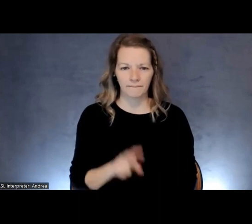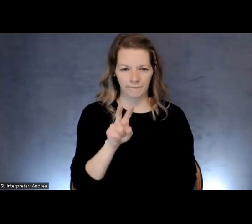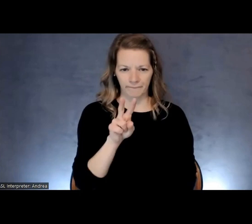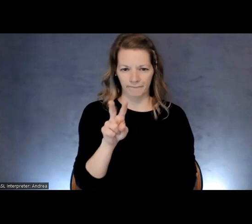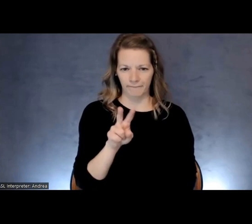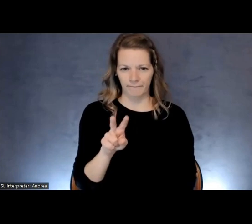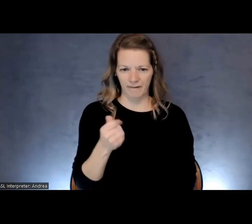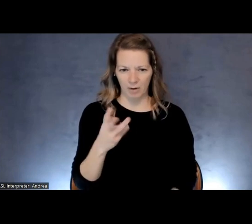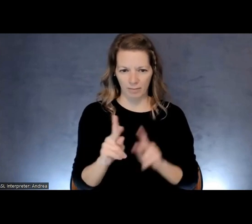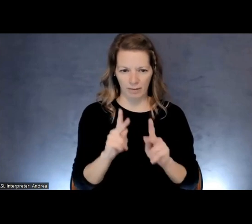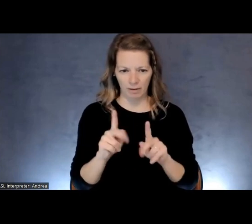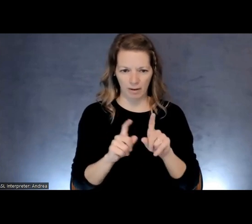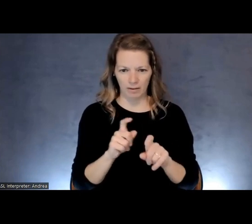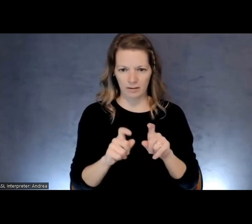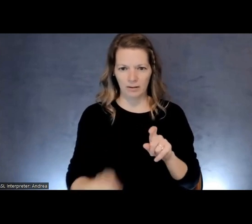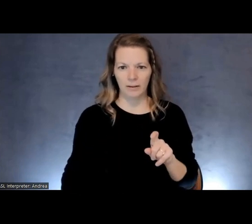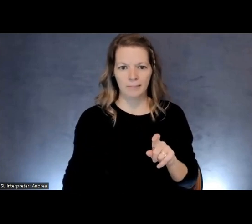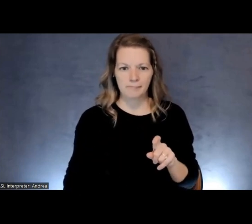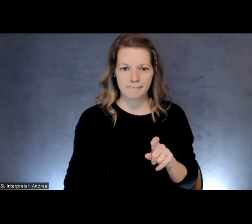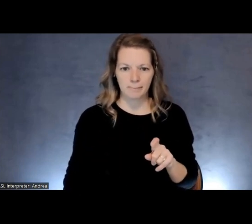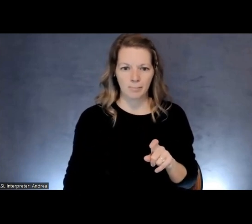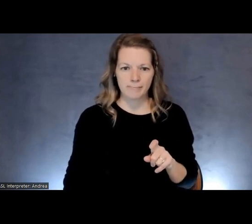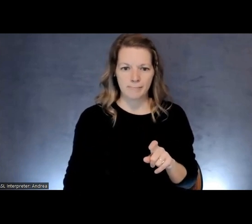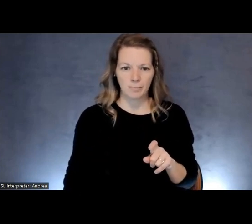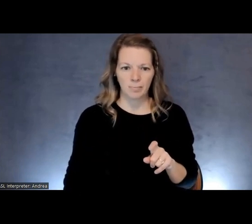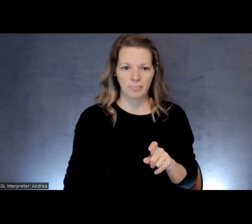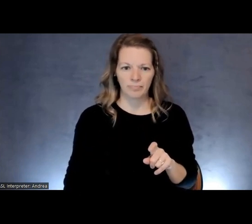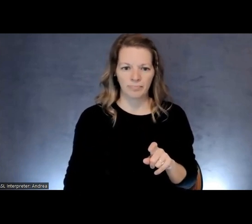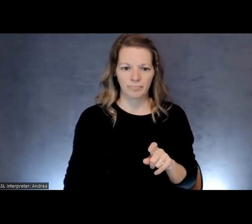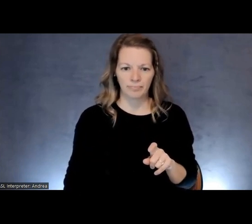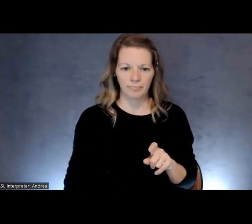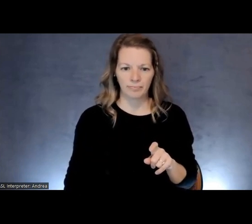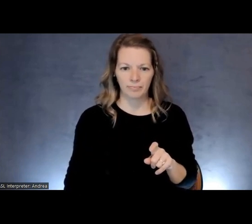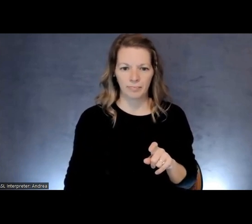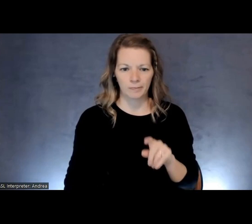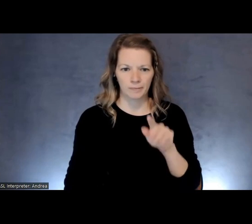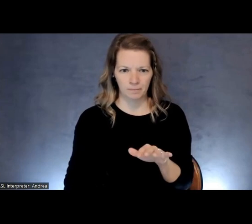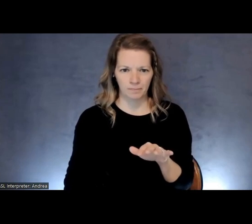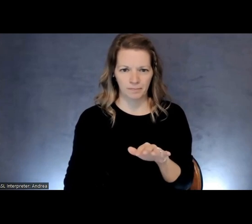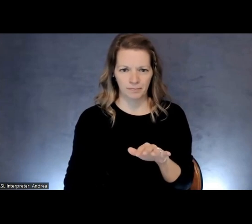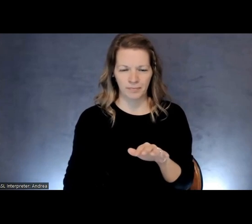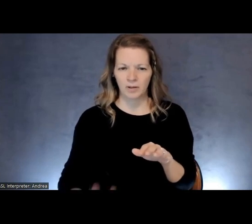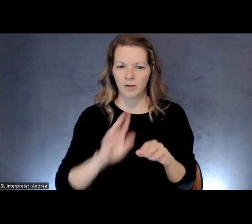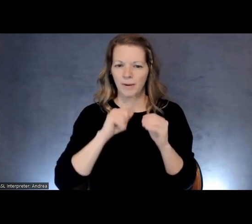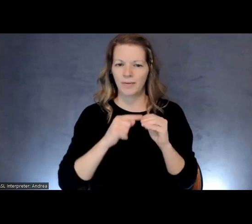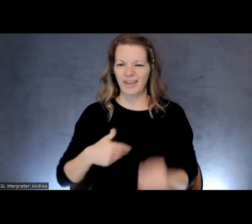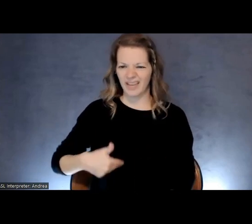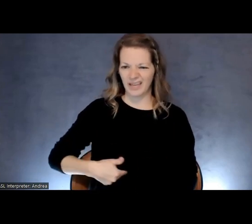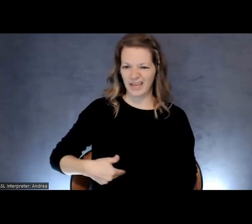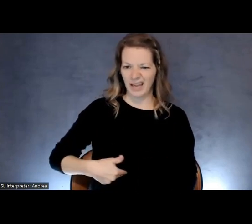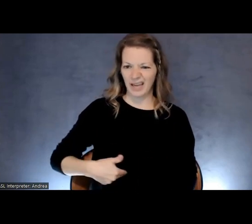There's a couple of people who are asking about the innate physiology behind